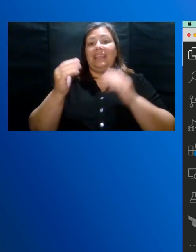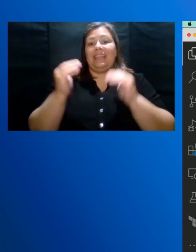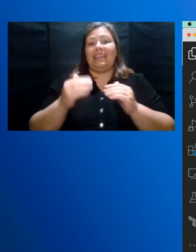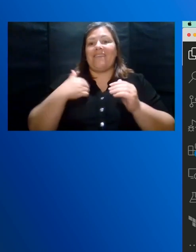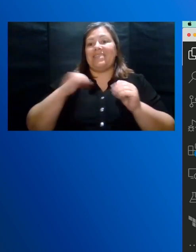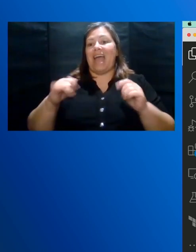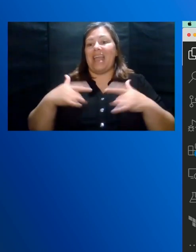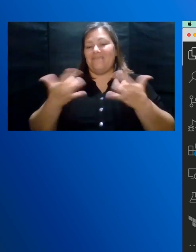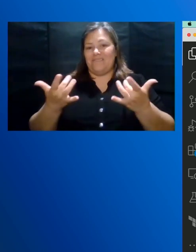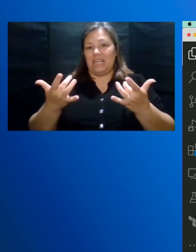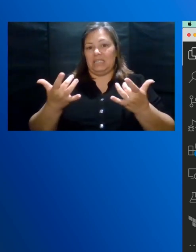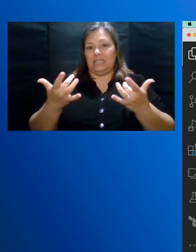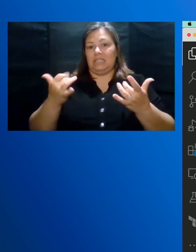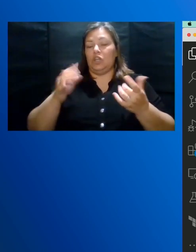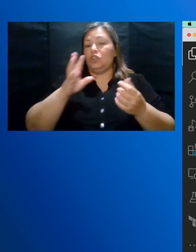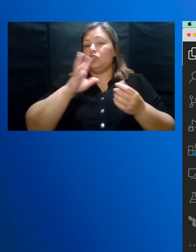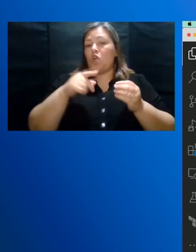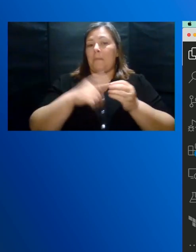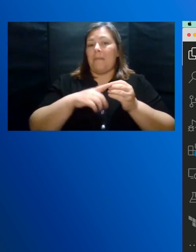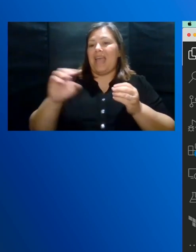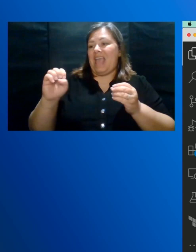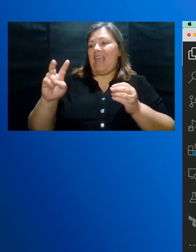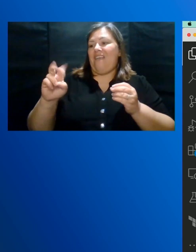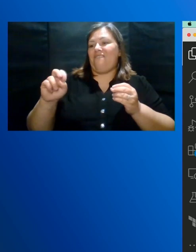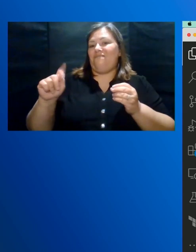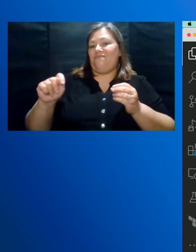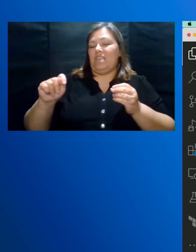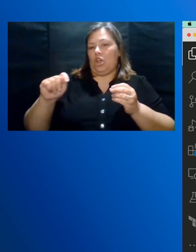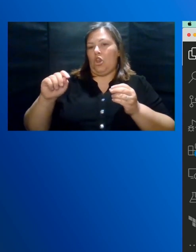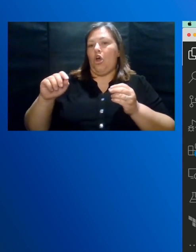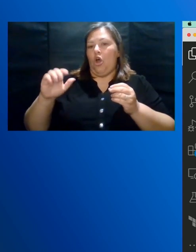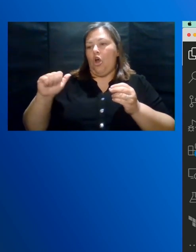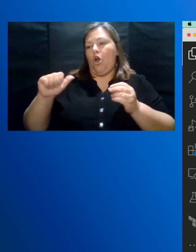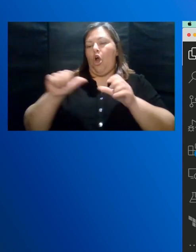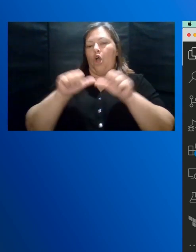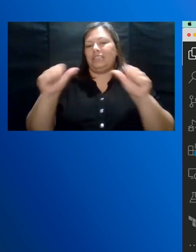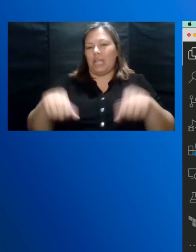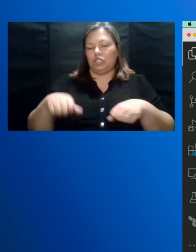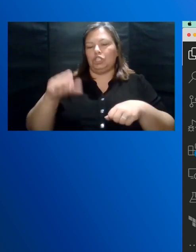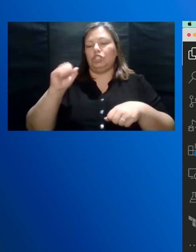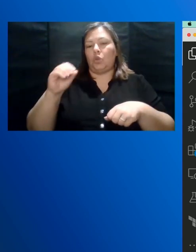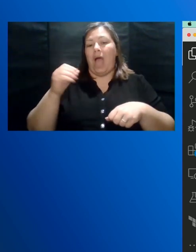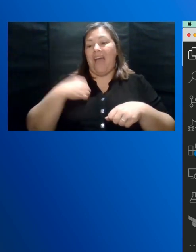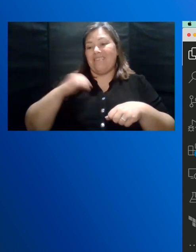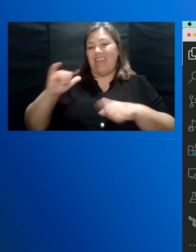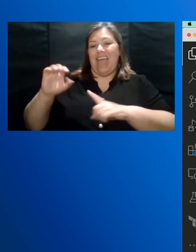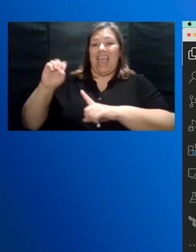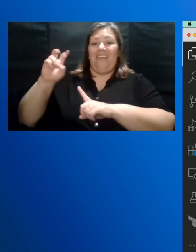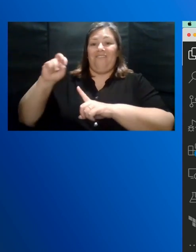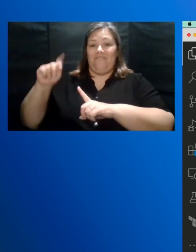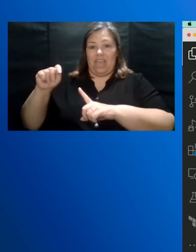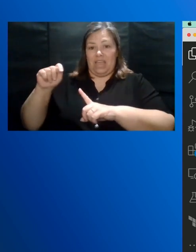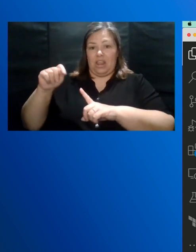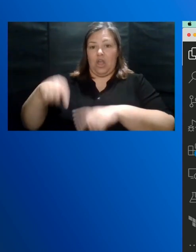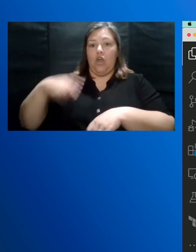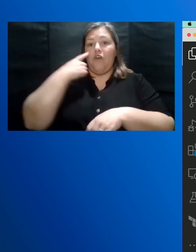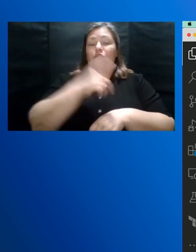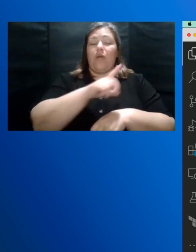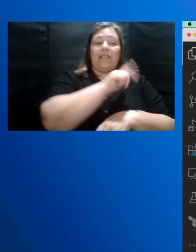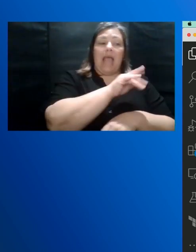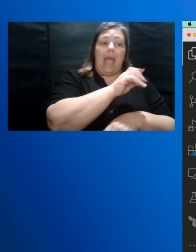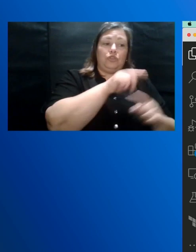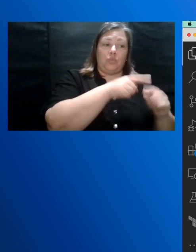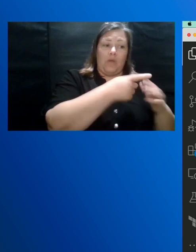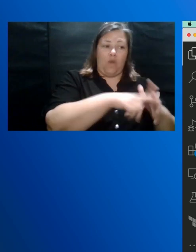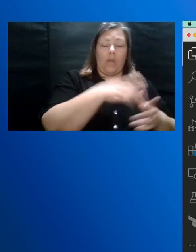remember, we're talking about event-driven architecture, right? So I have an event, so for the Lambda to invoke and for the step functions to